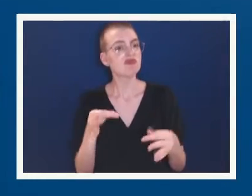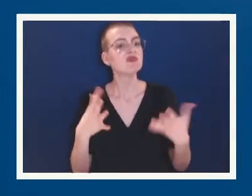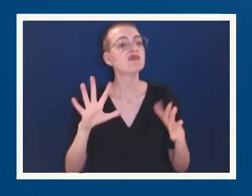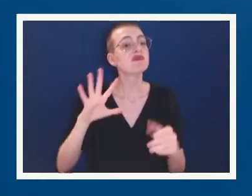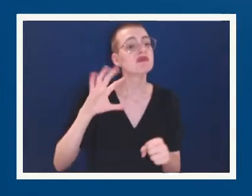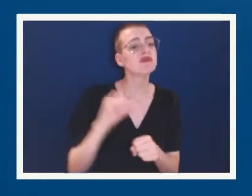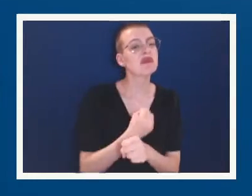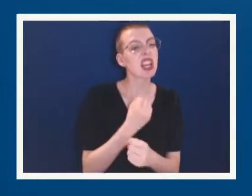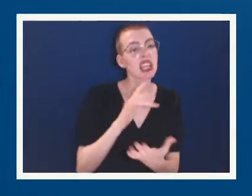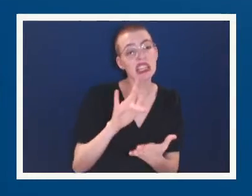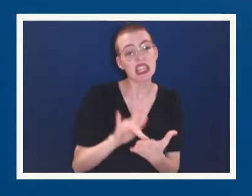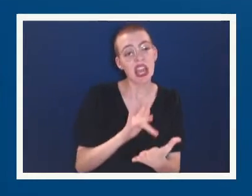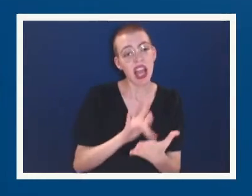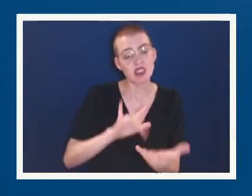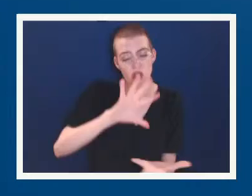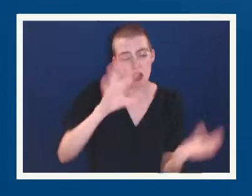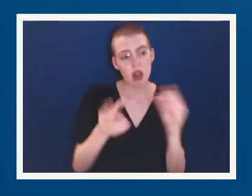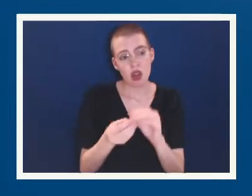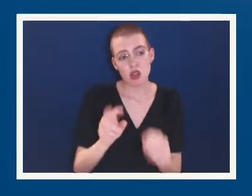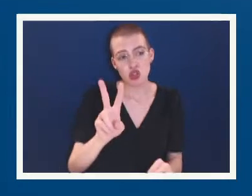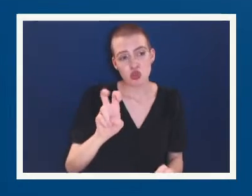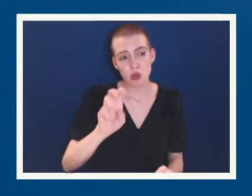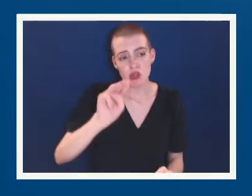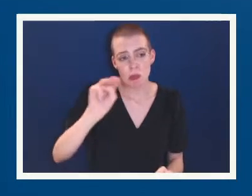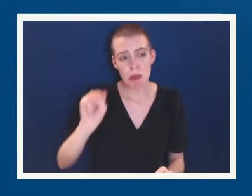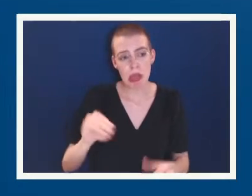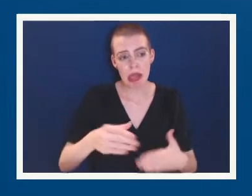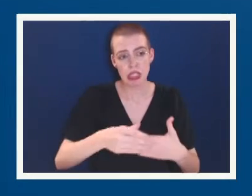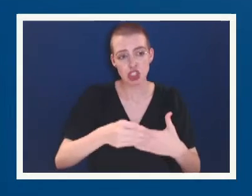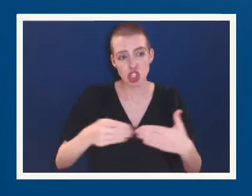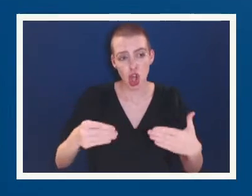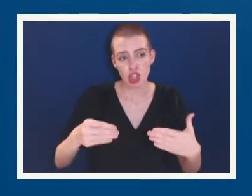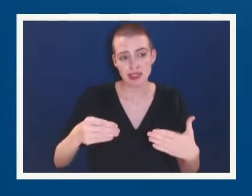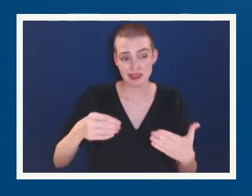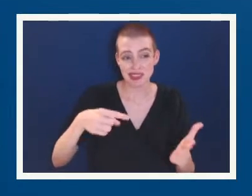for Pennsylvania students and their families.